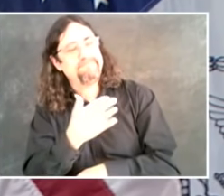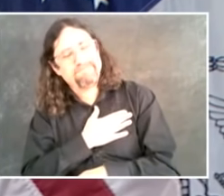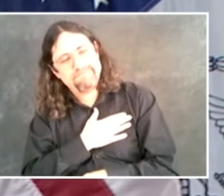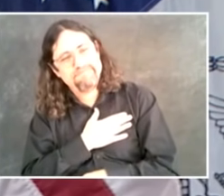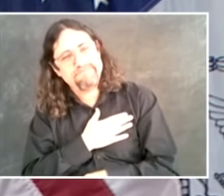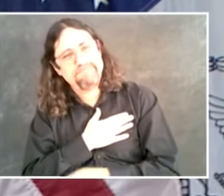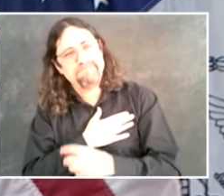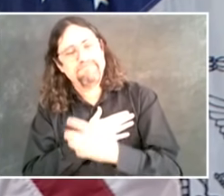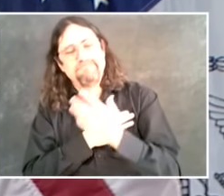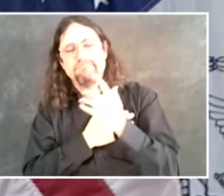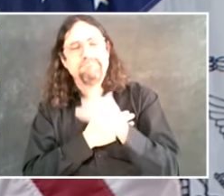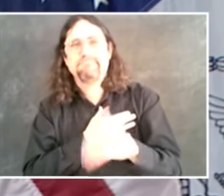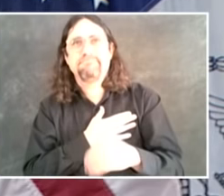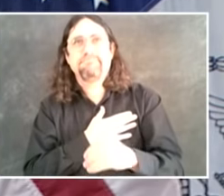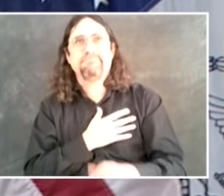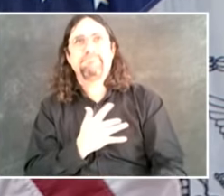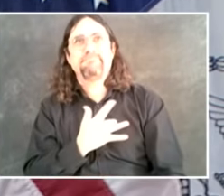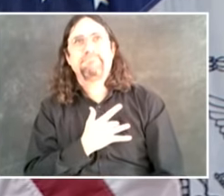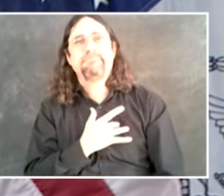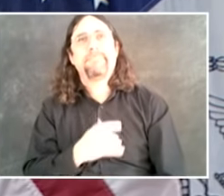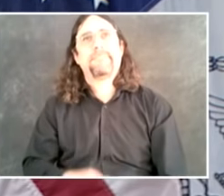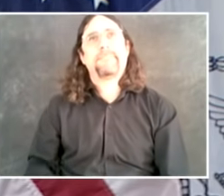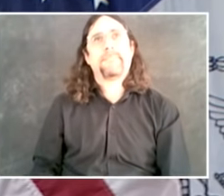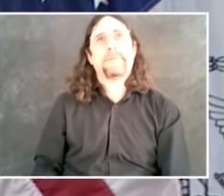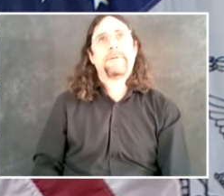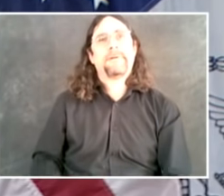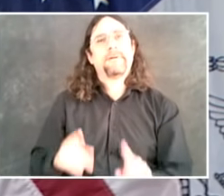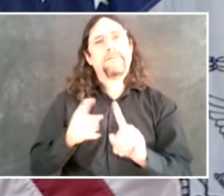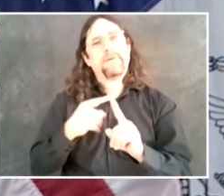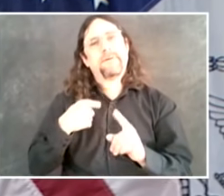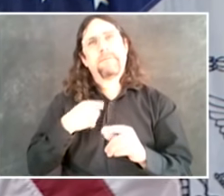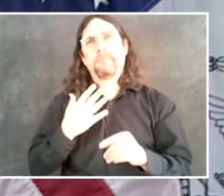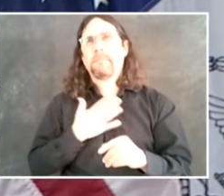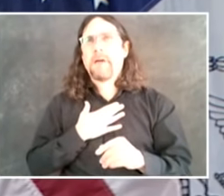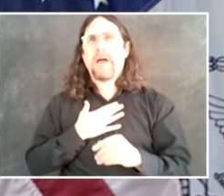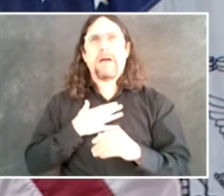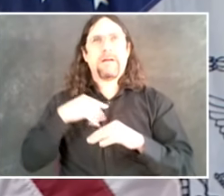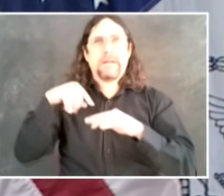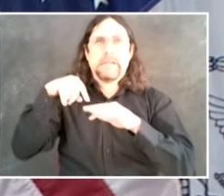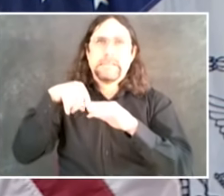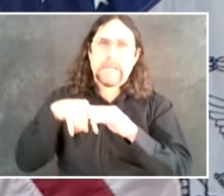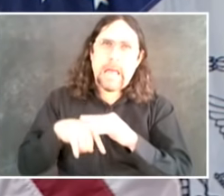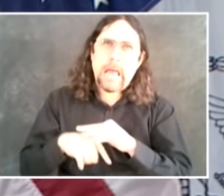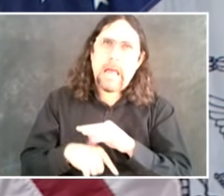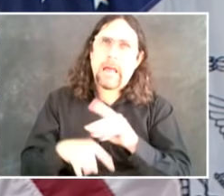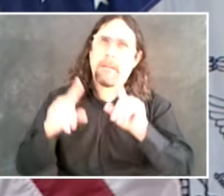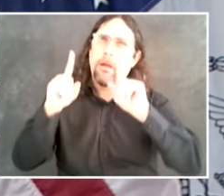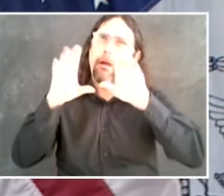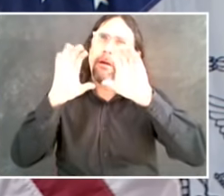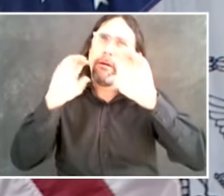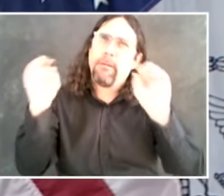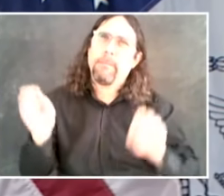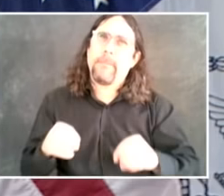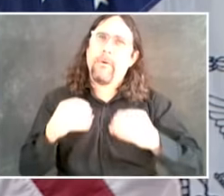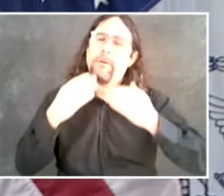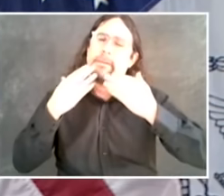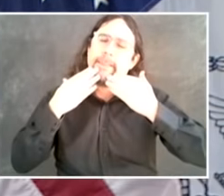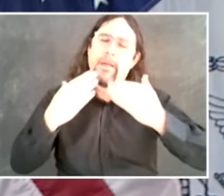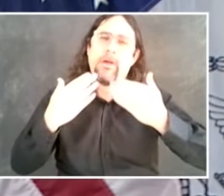firefighters, the EMTs, the paramedics, everyone at the FDNY, and my deepest thanks to the